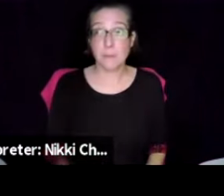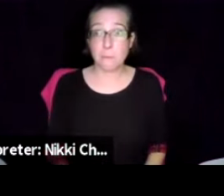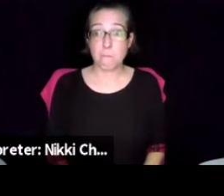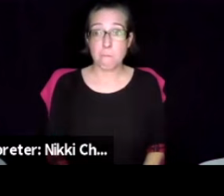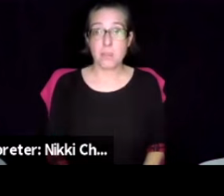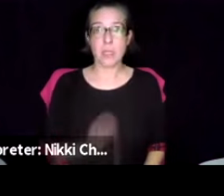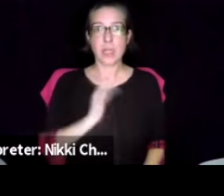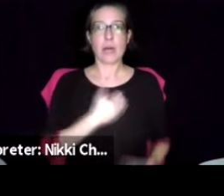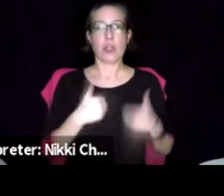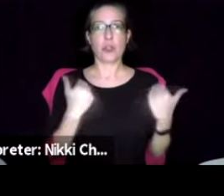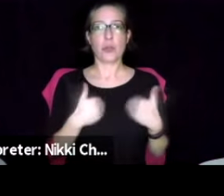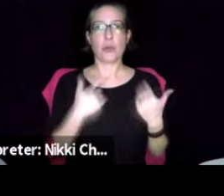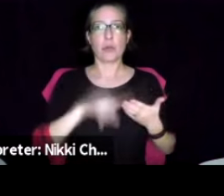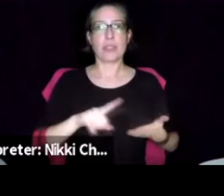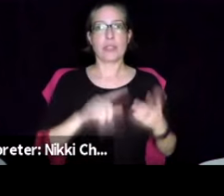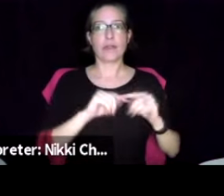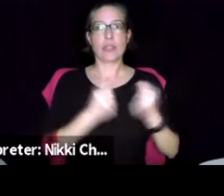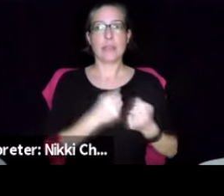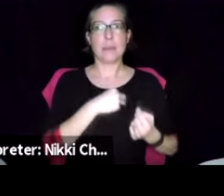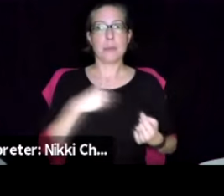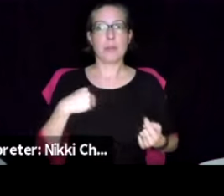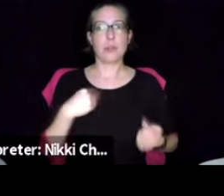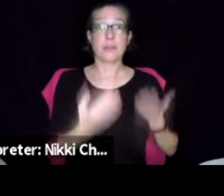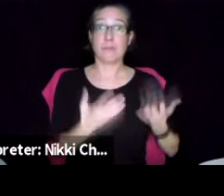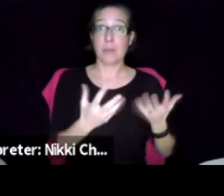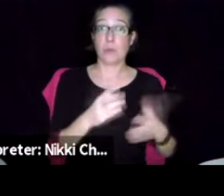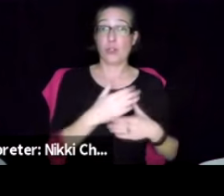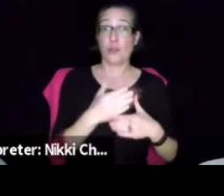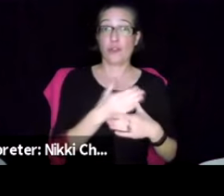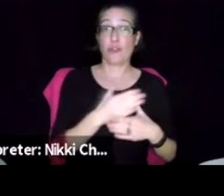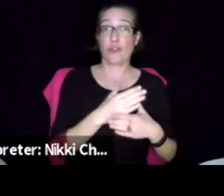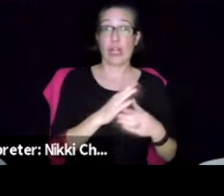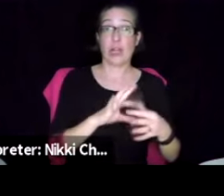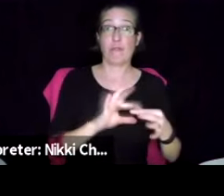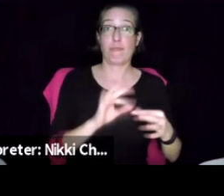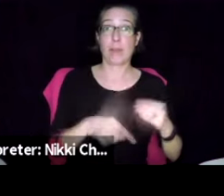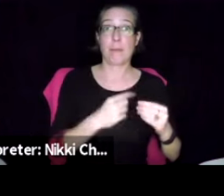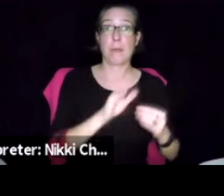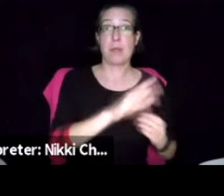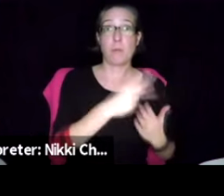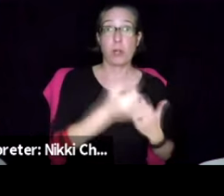youth research team members might want to share about their project with their friends and family.